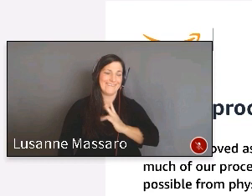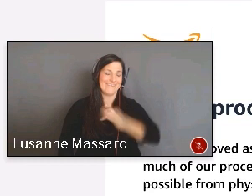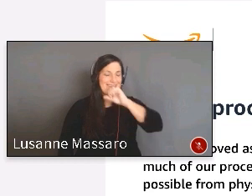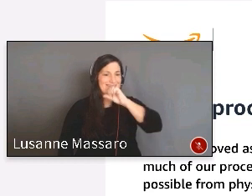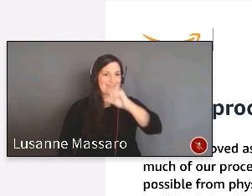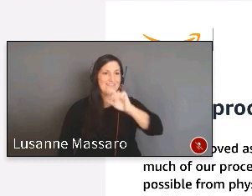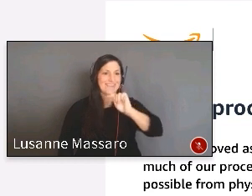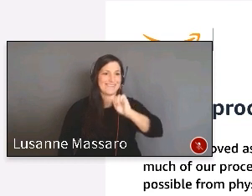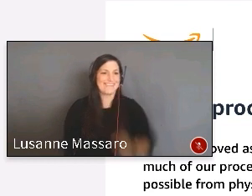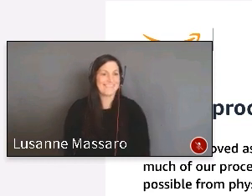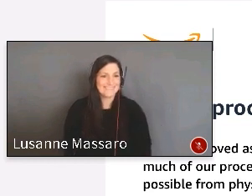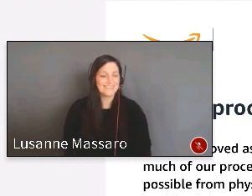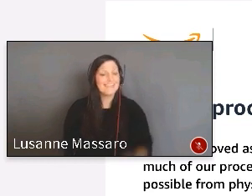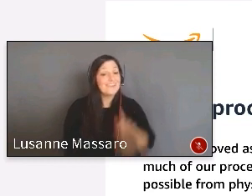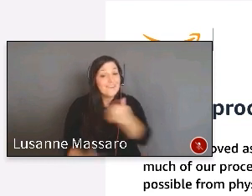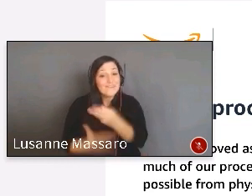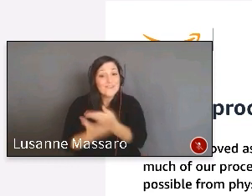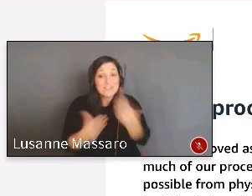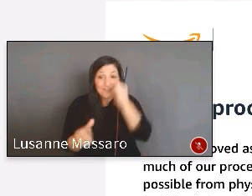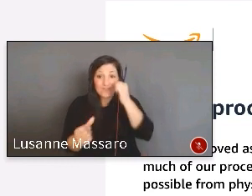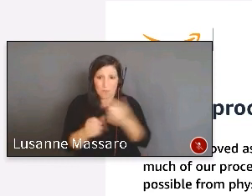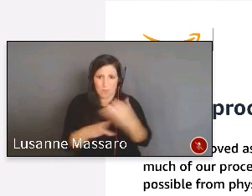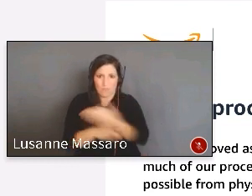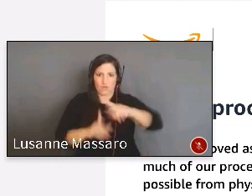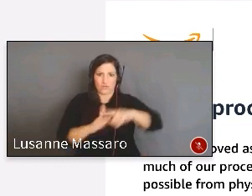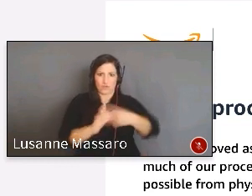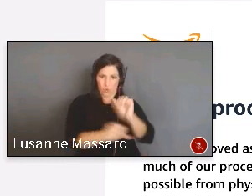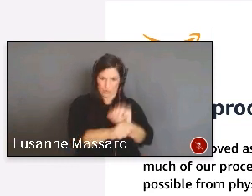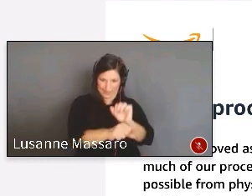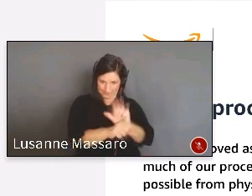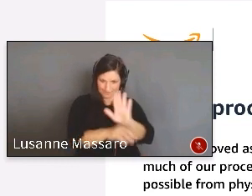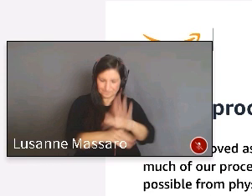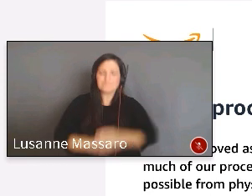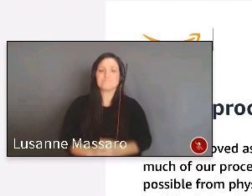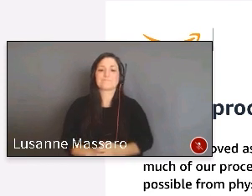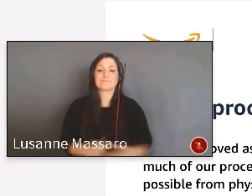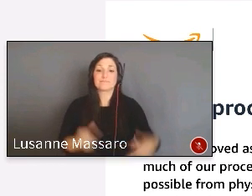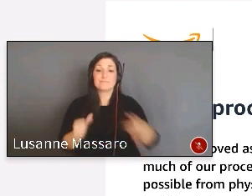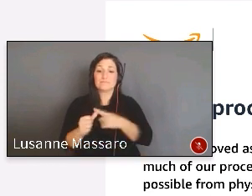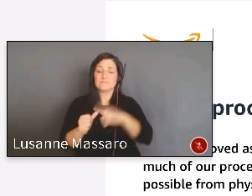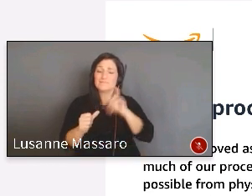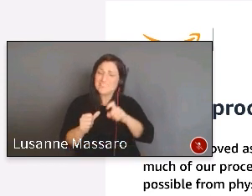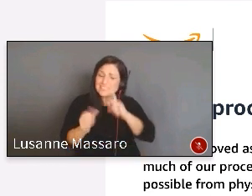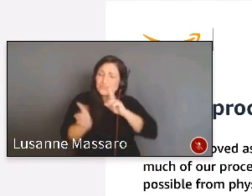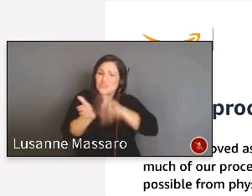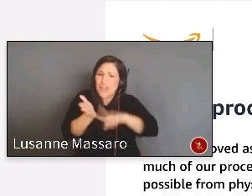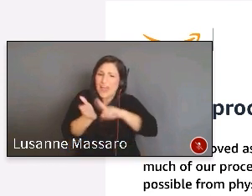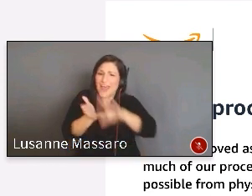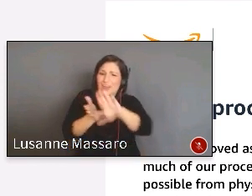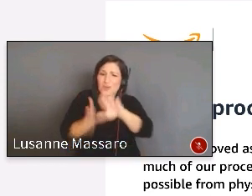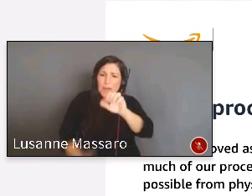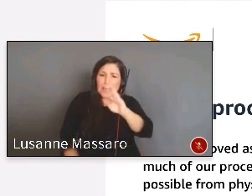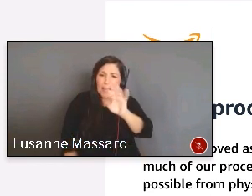few things you want to keep in mind before you start on your first day. You want to make sure that you are checking your emails because that is